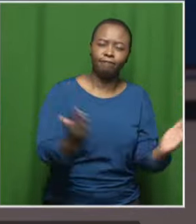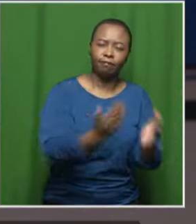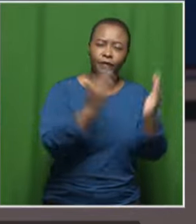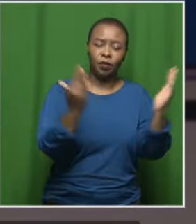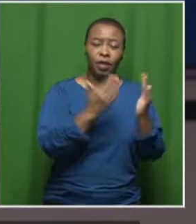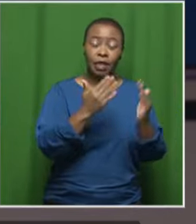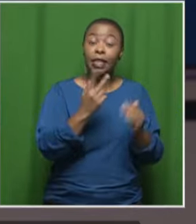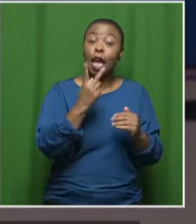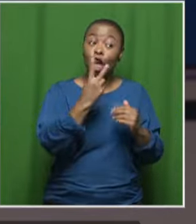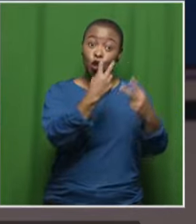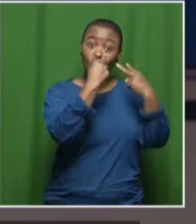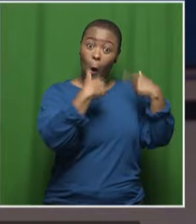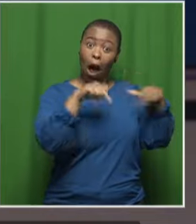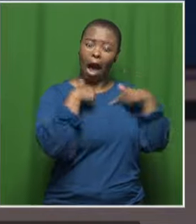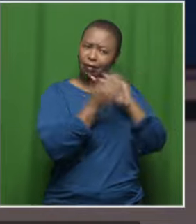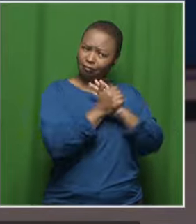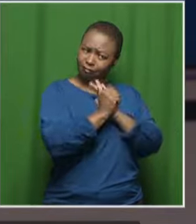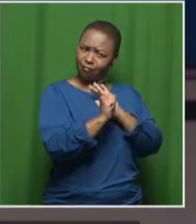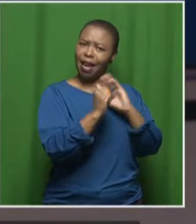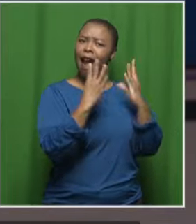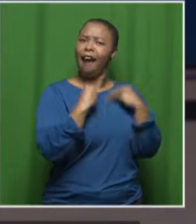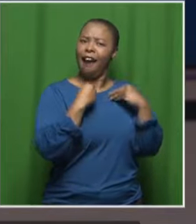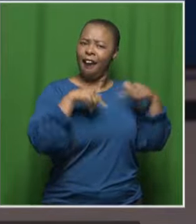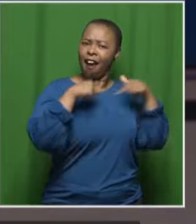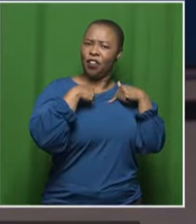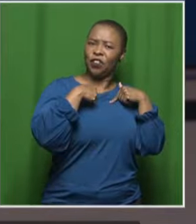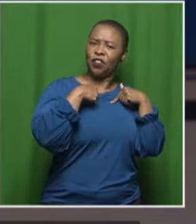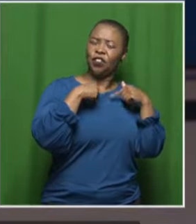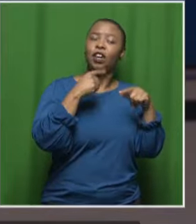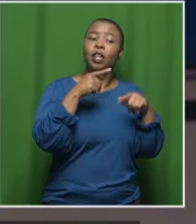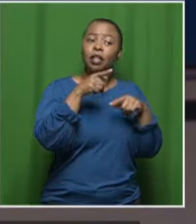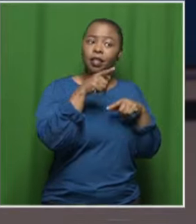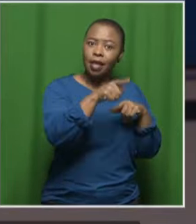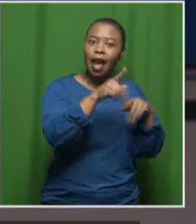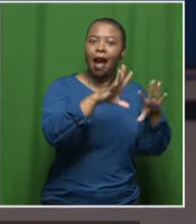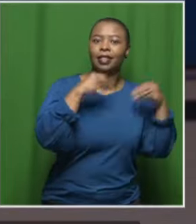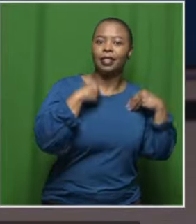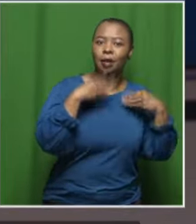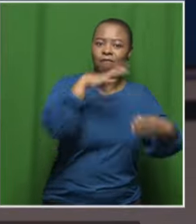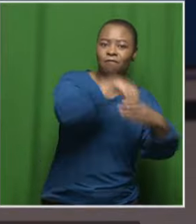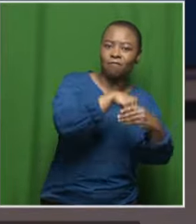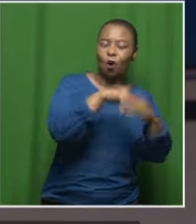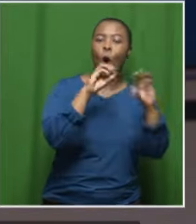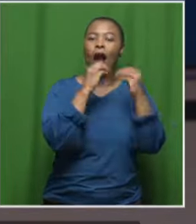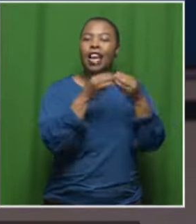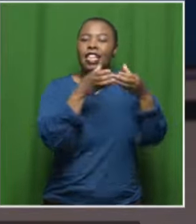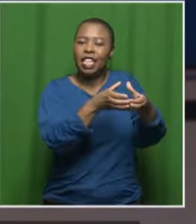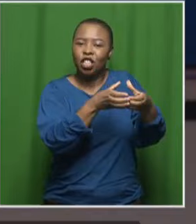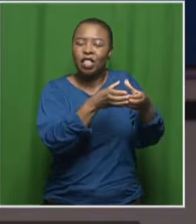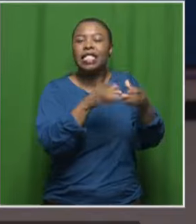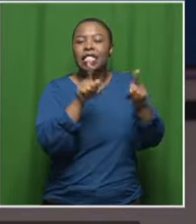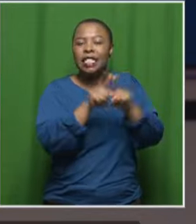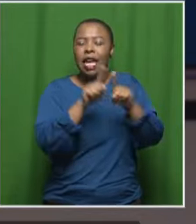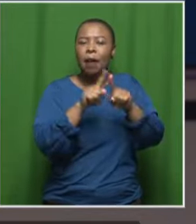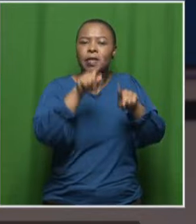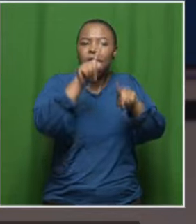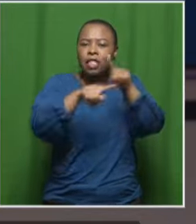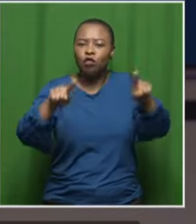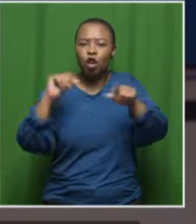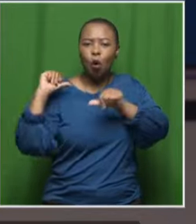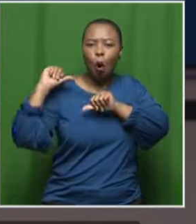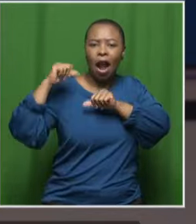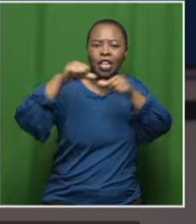our potential. And they accepted us into the movement, and through our acceptance of different generations, the